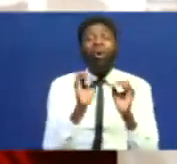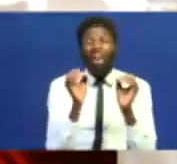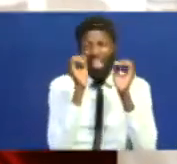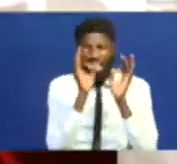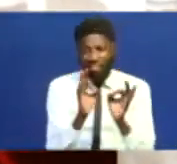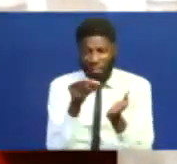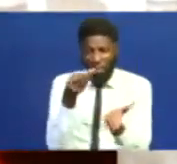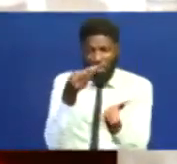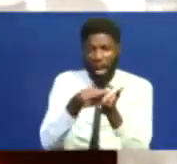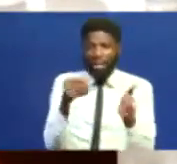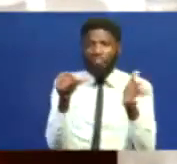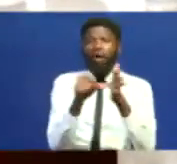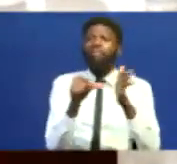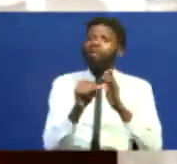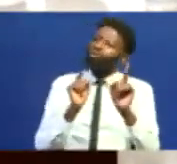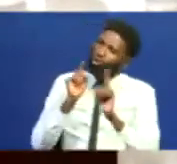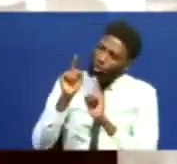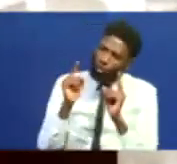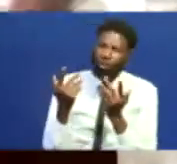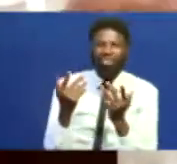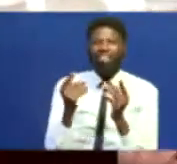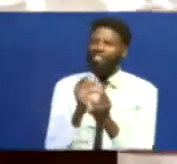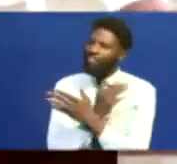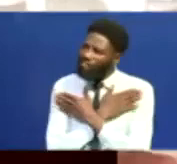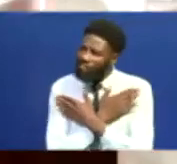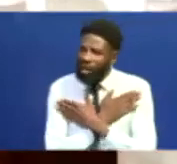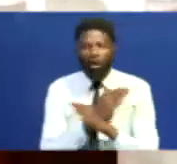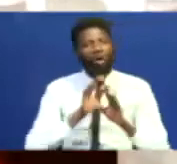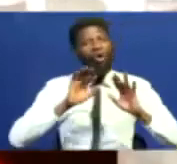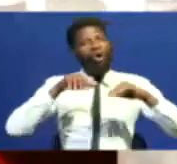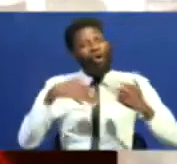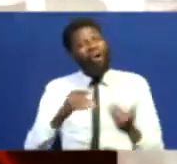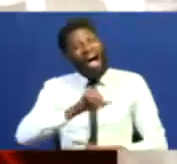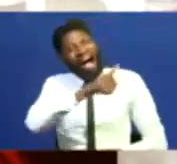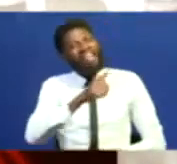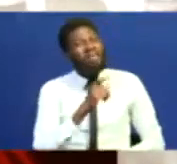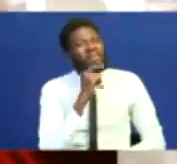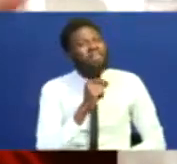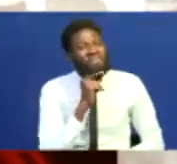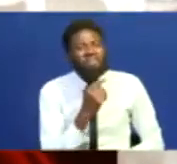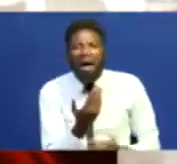ongea, pata rafiki, kama ni mwanaume mwenzako ama mtu